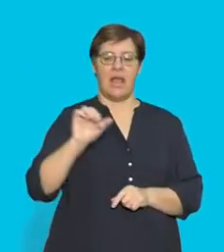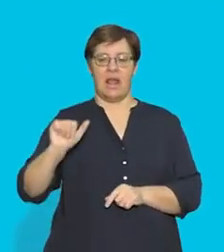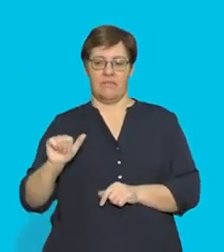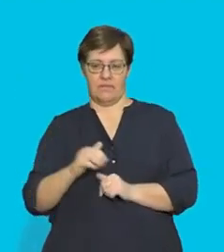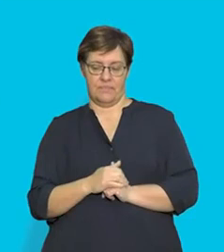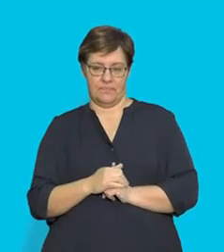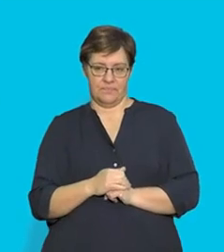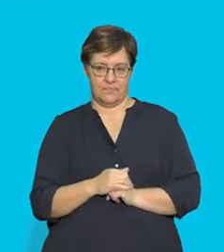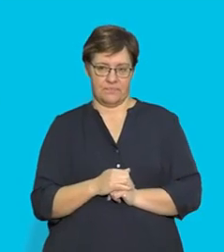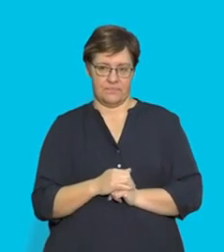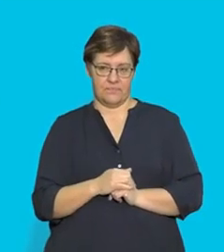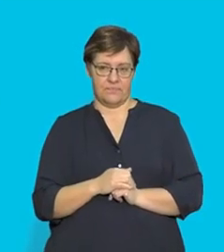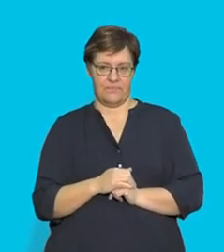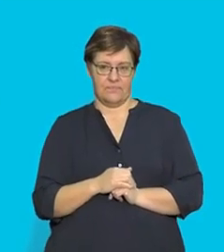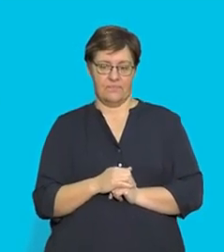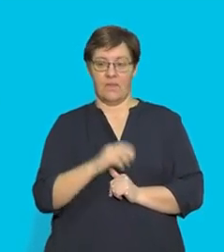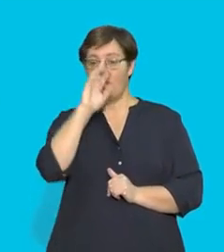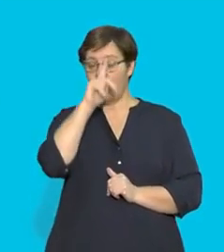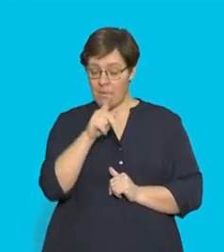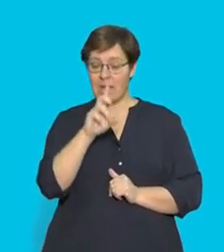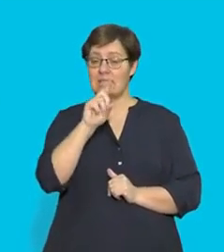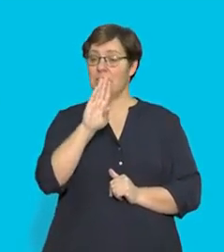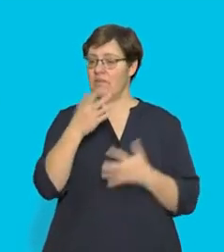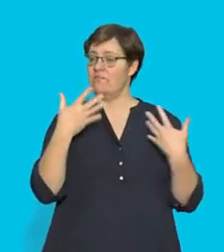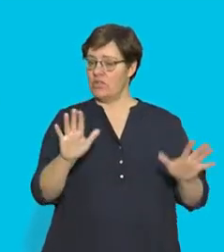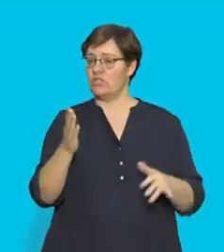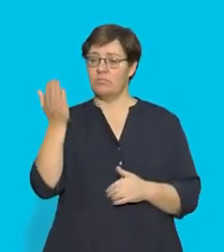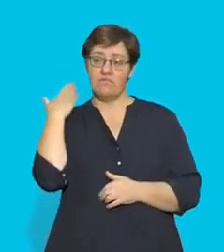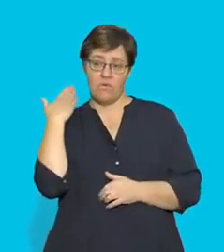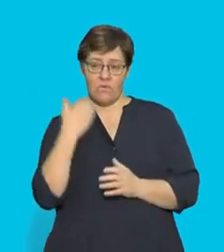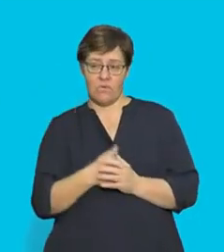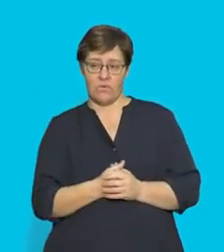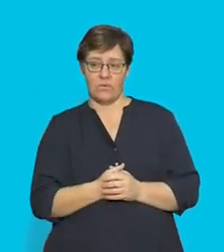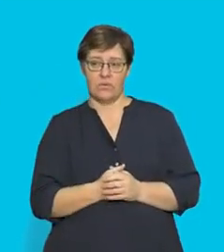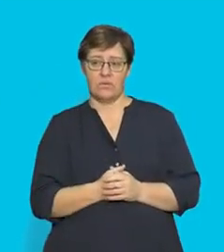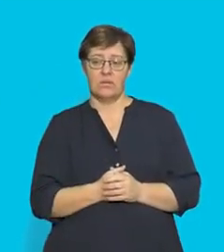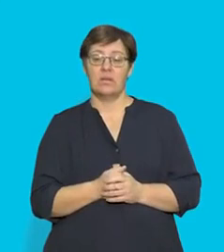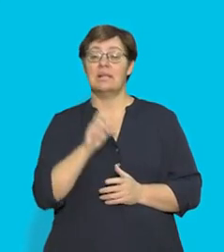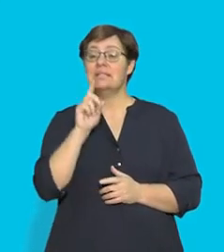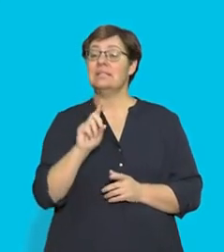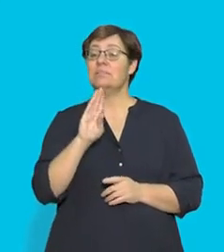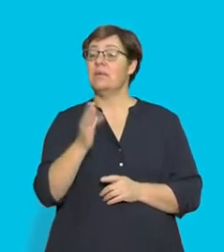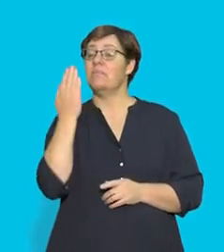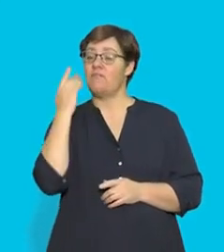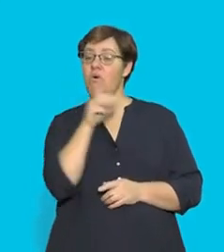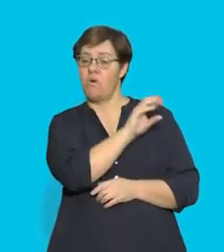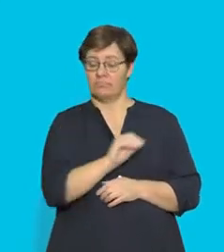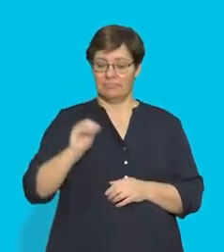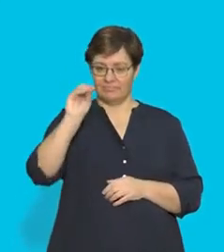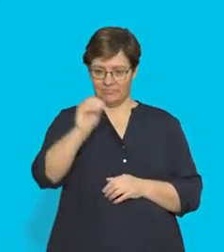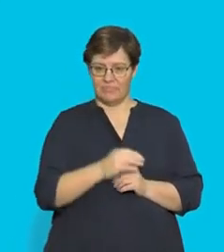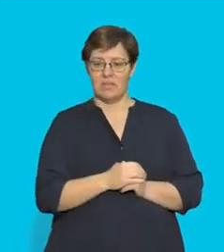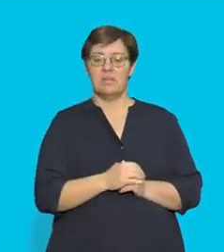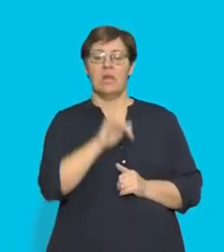which is alpha. Now remember, we had dB earlier, isn't it? We had dB, we found out dB in the previous slides, and we